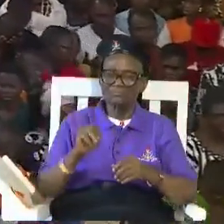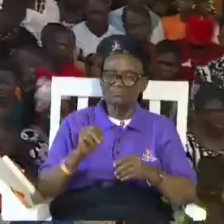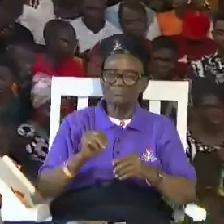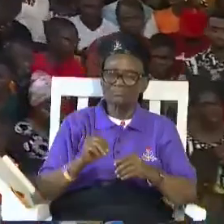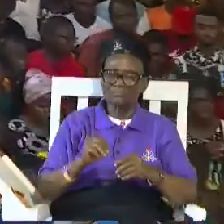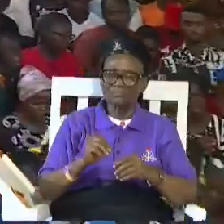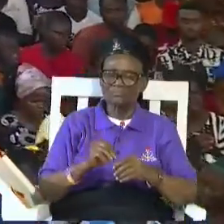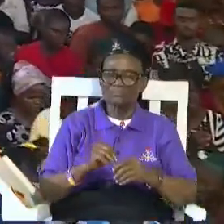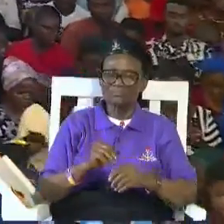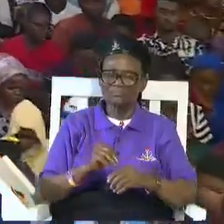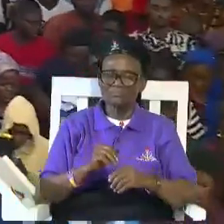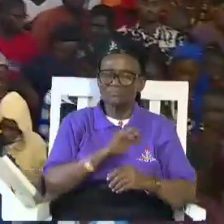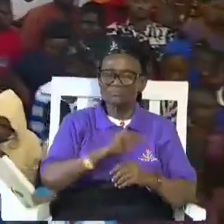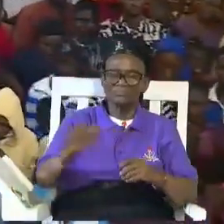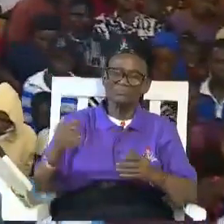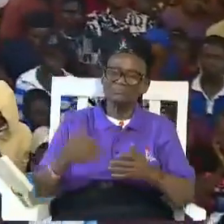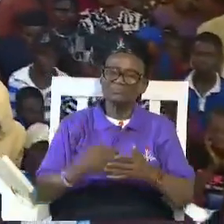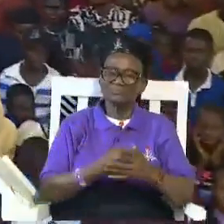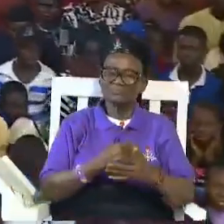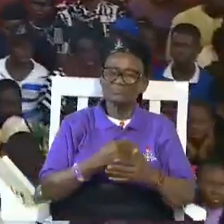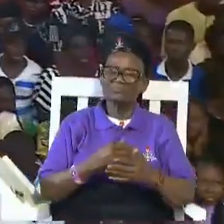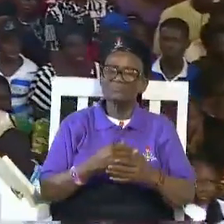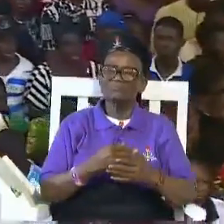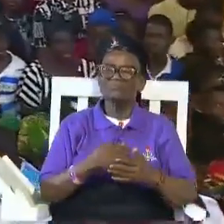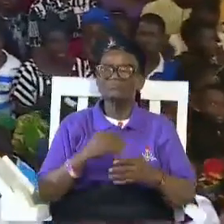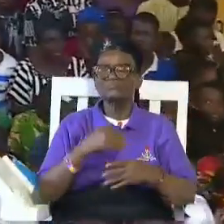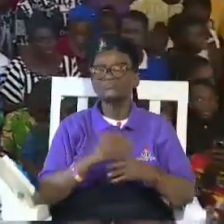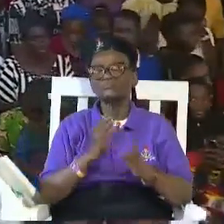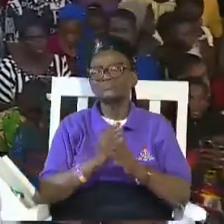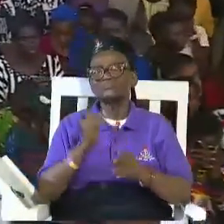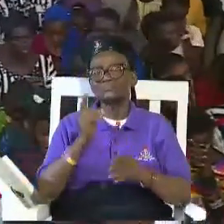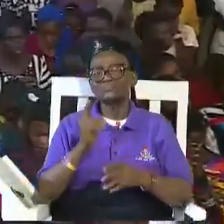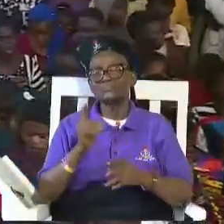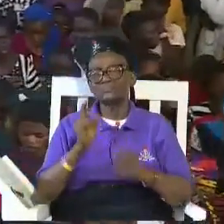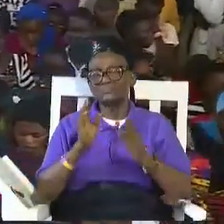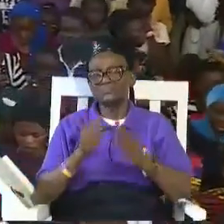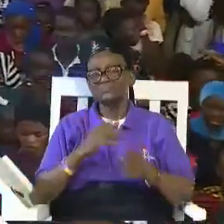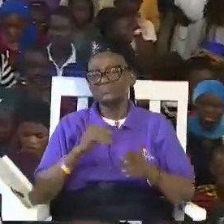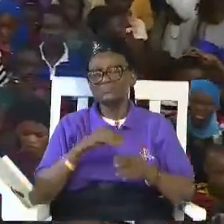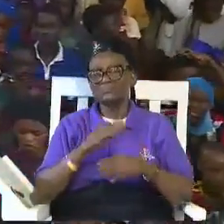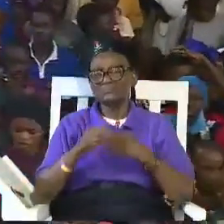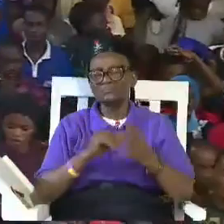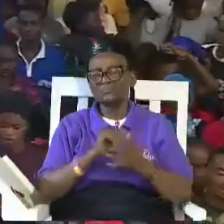That all old things will be